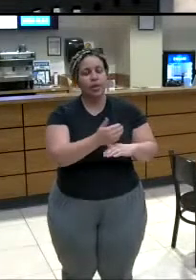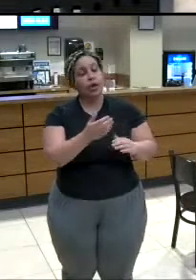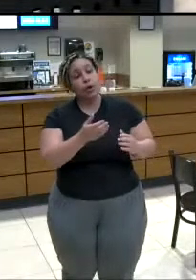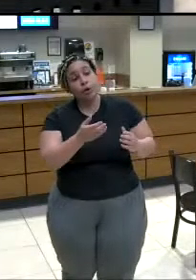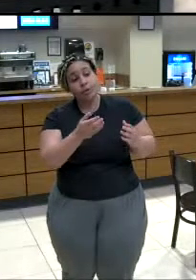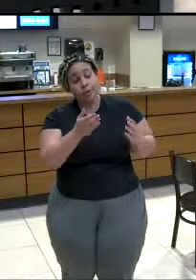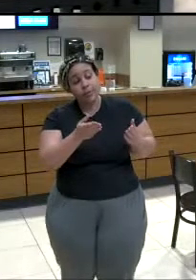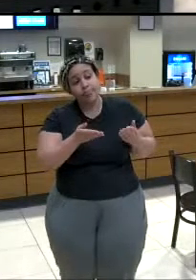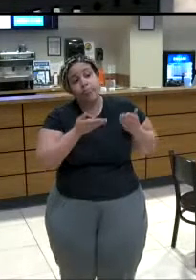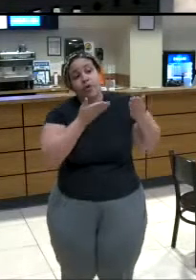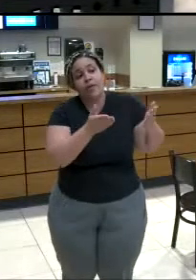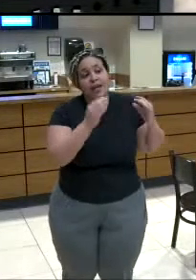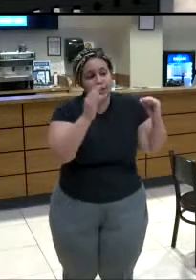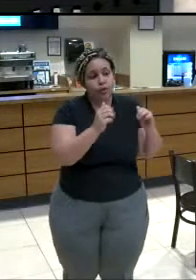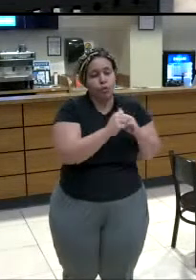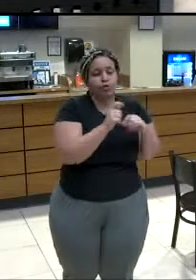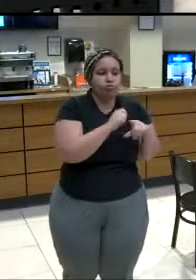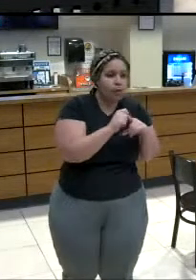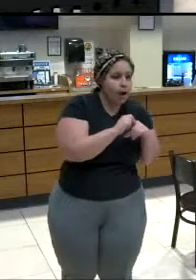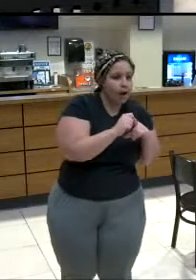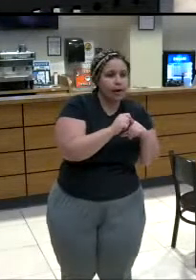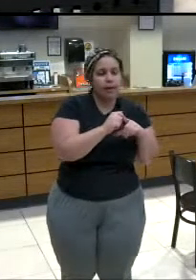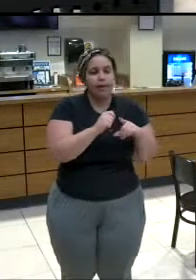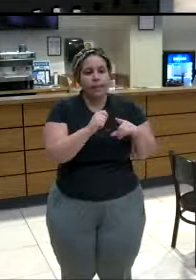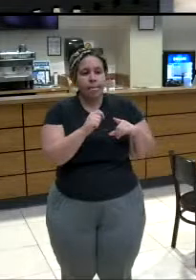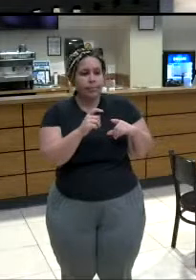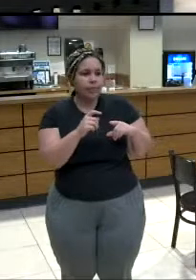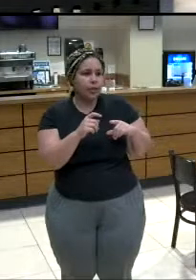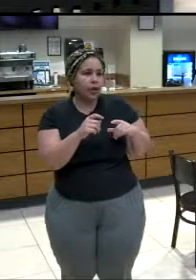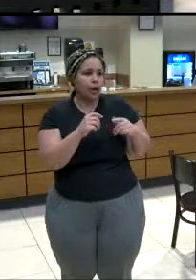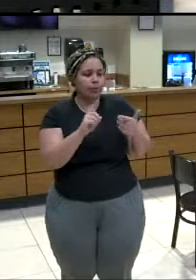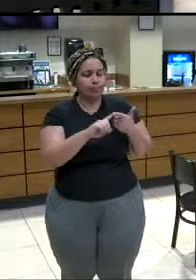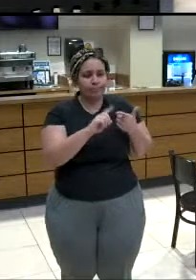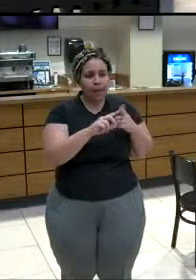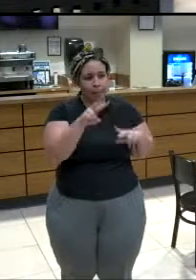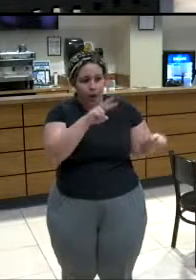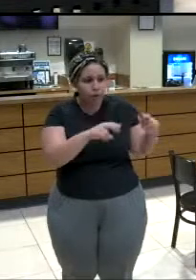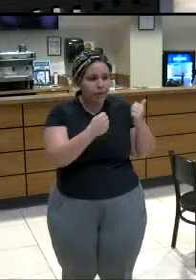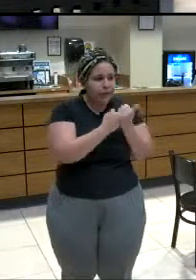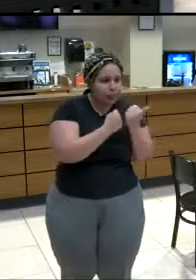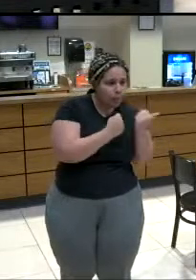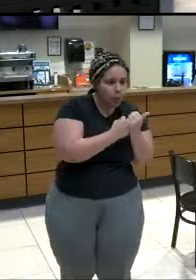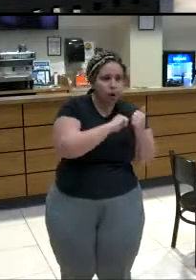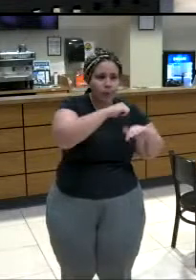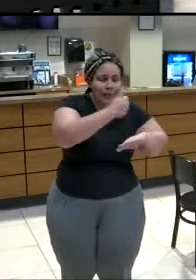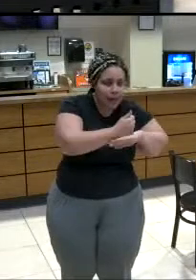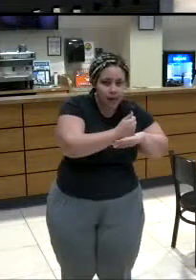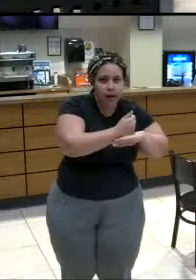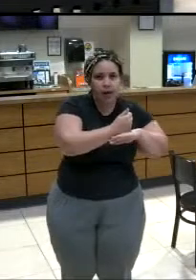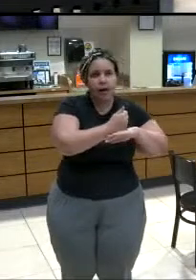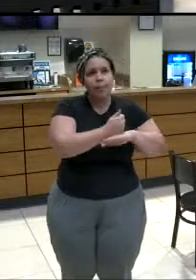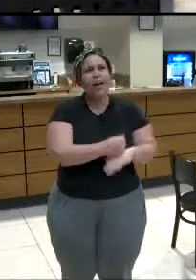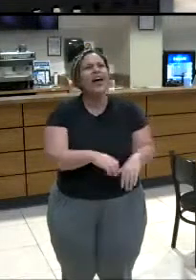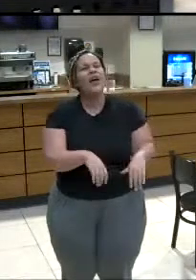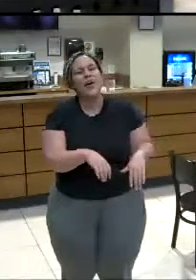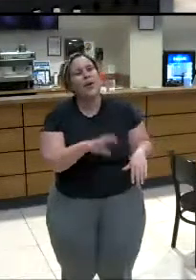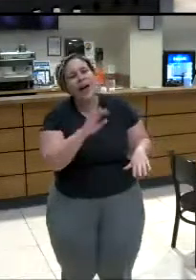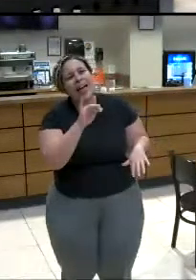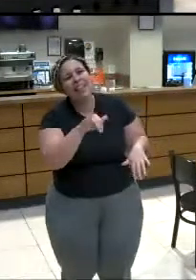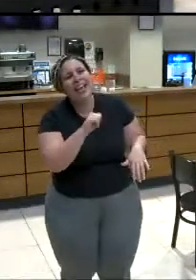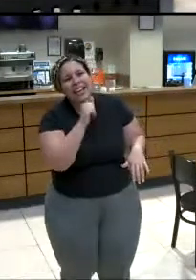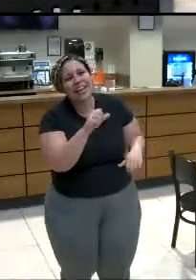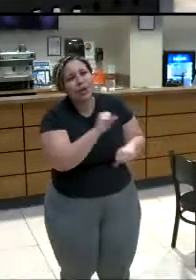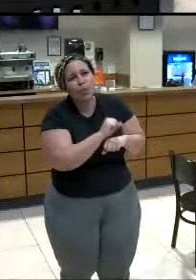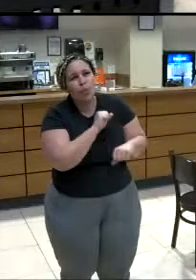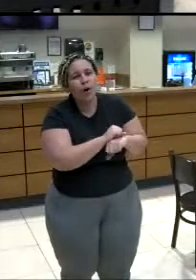really needed? Did we give them monitoring support? Frequently we just say, oh, that didn't work, let's just try something else. And we've invested money, we've